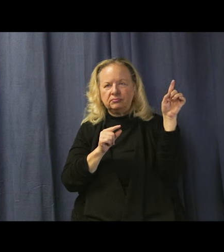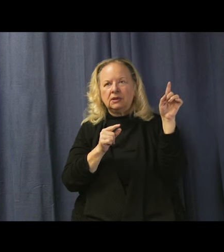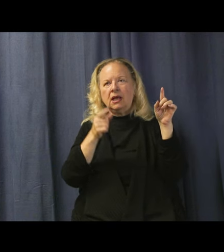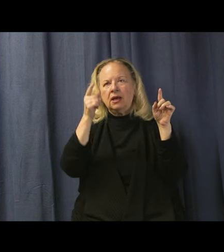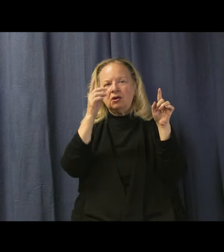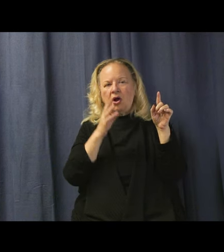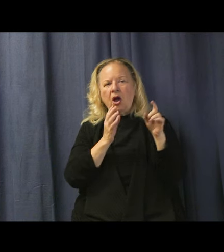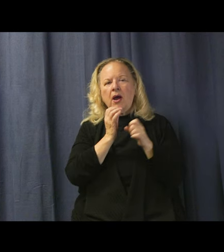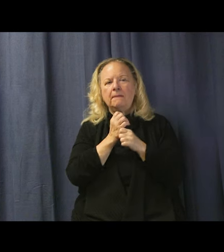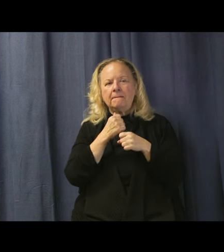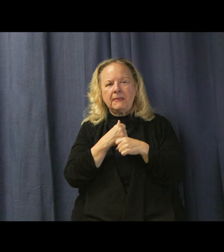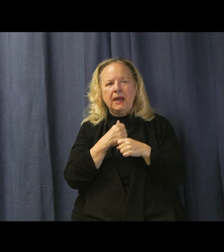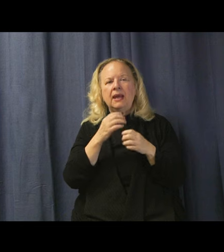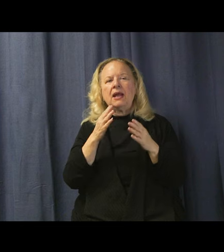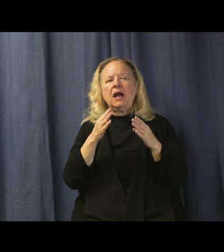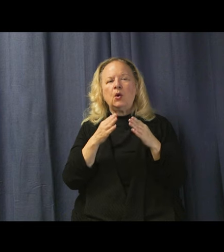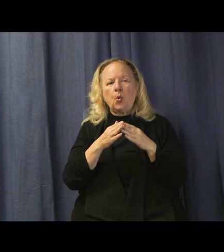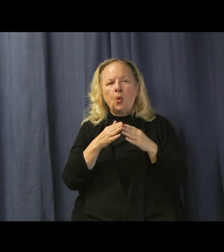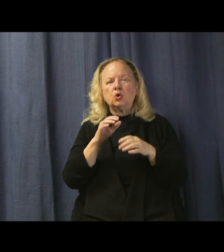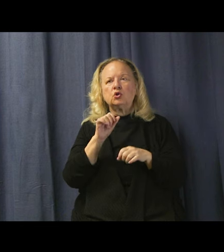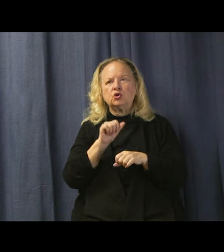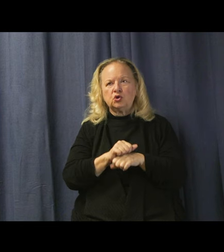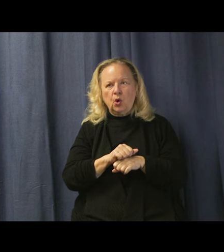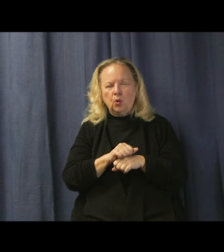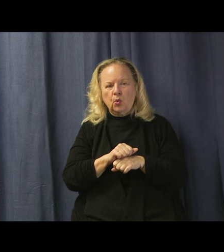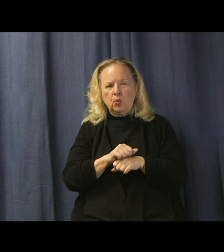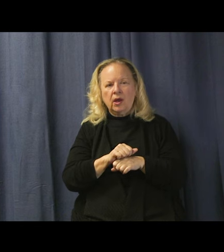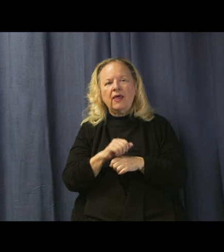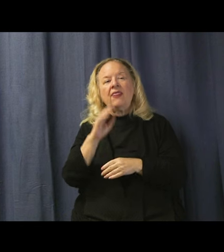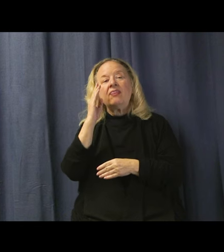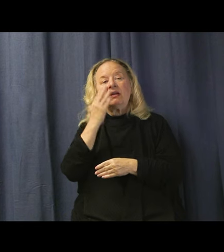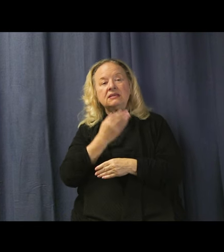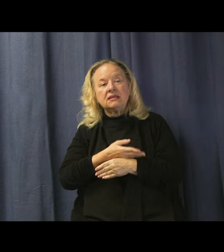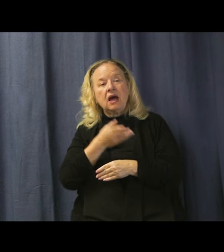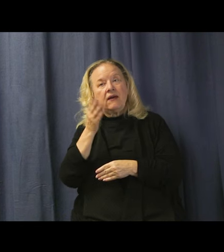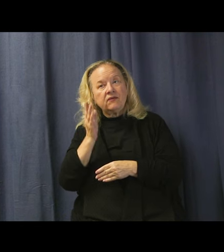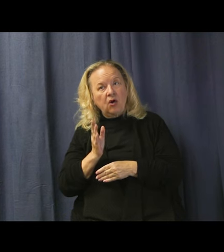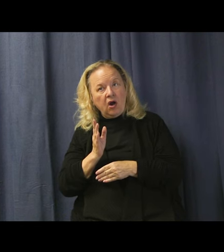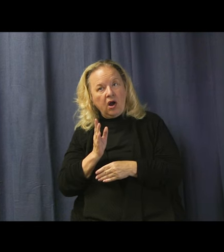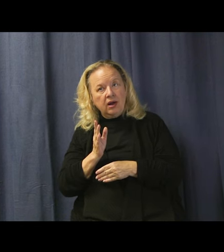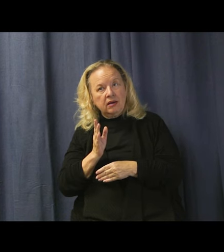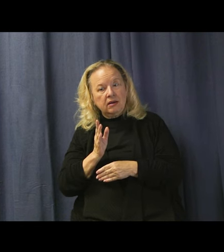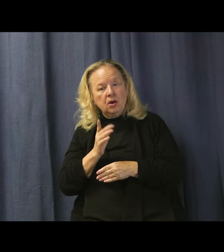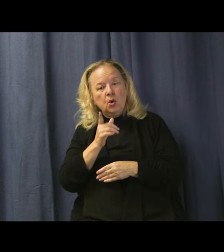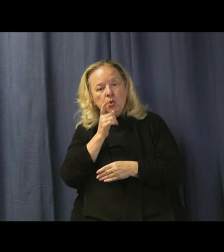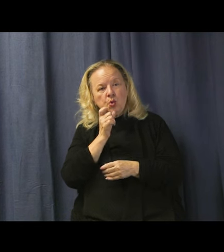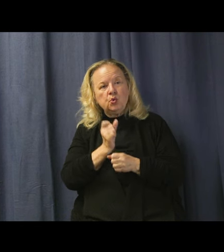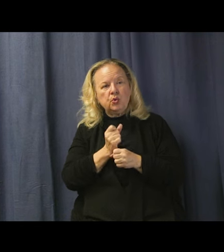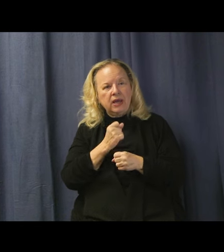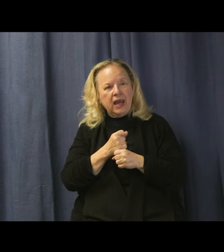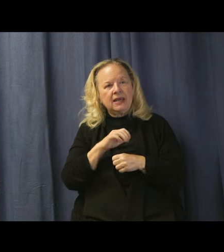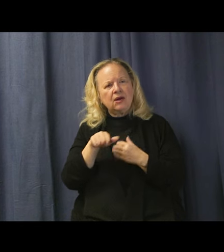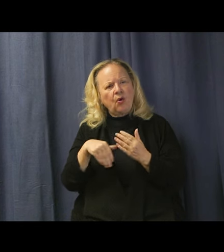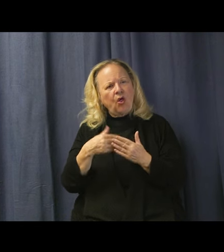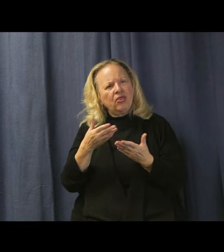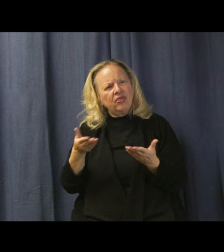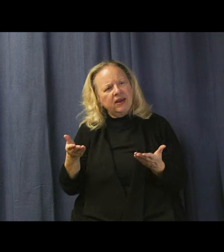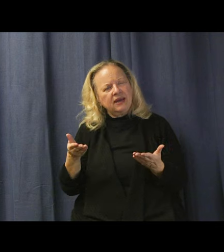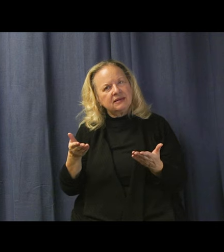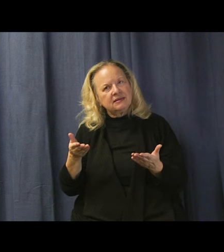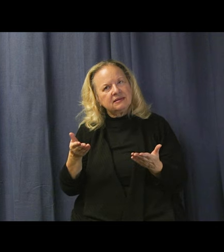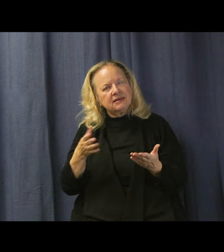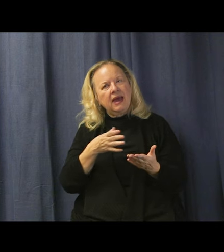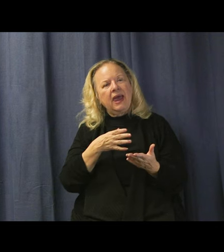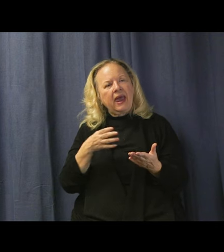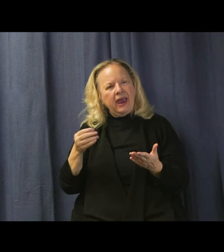God laid a cornerstone, and it was the Son of God who created all things,